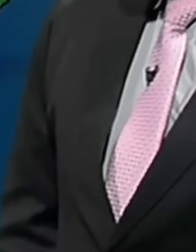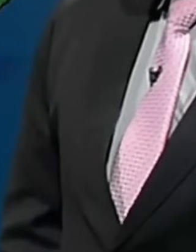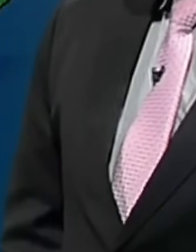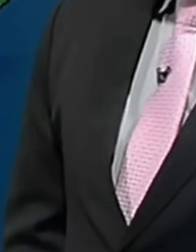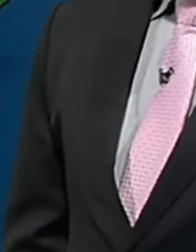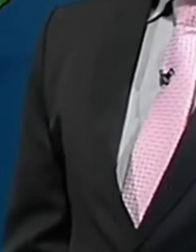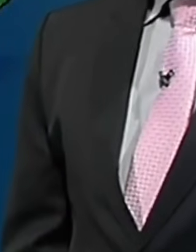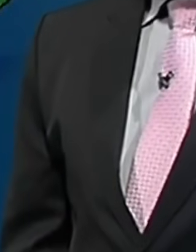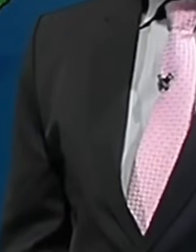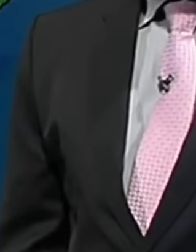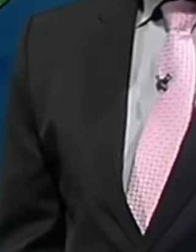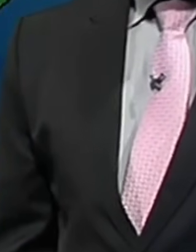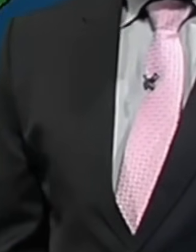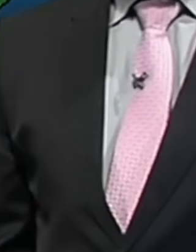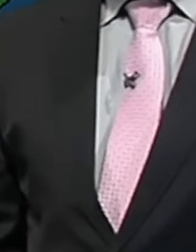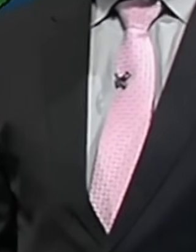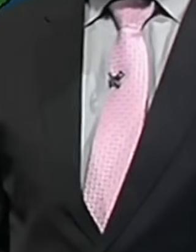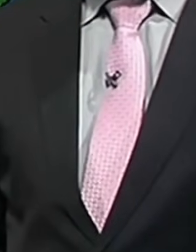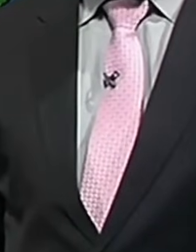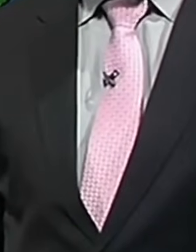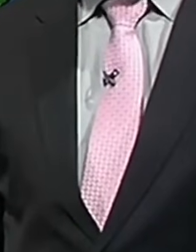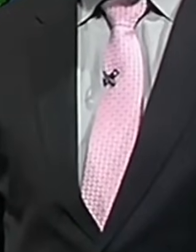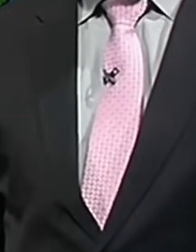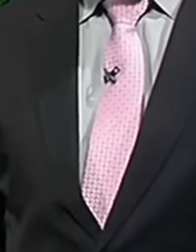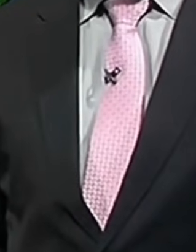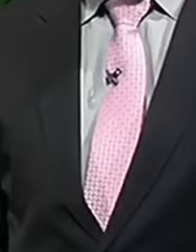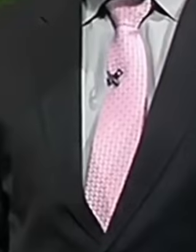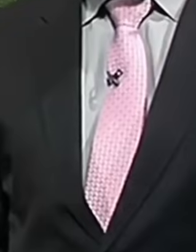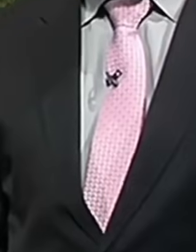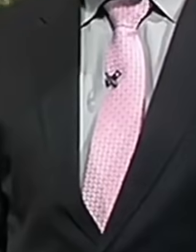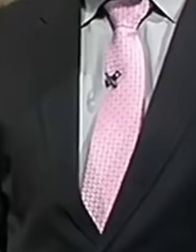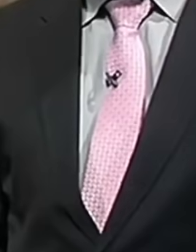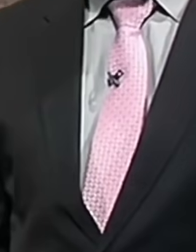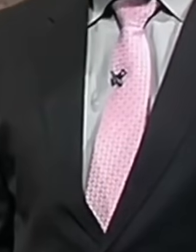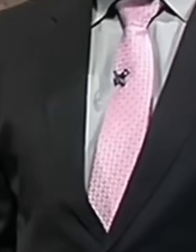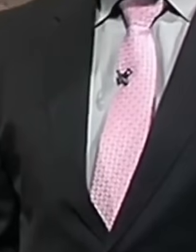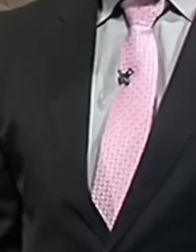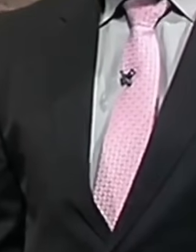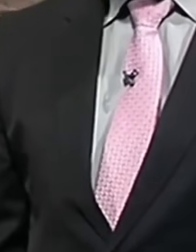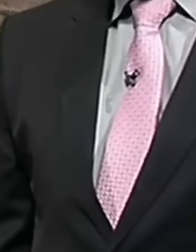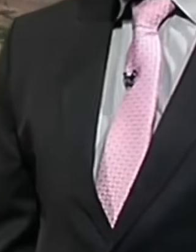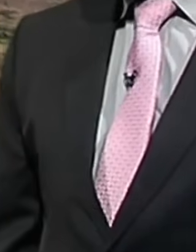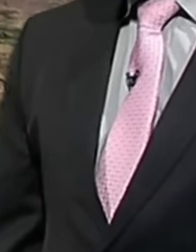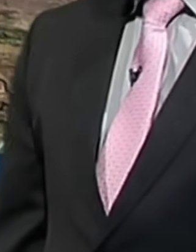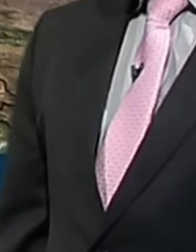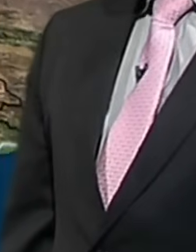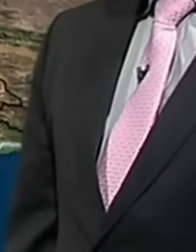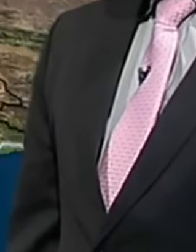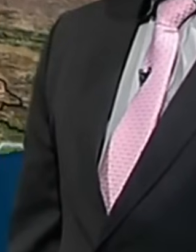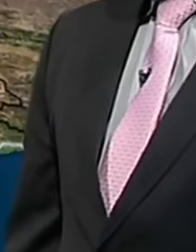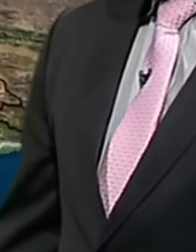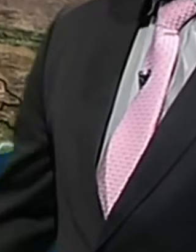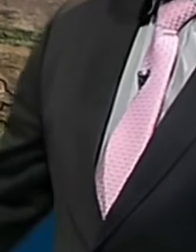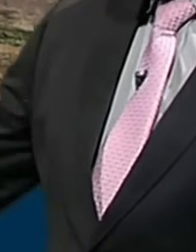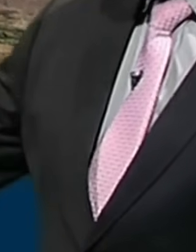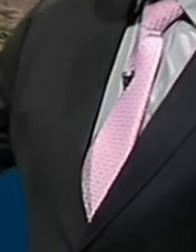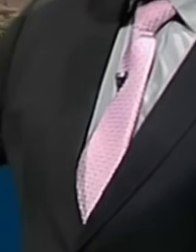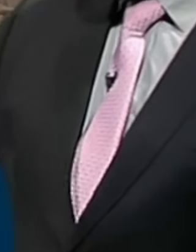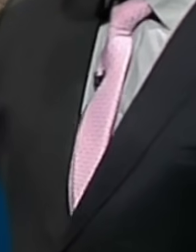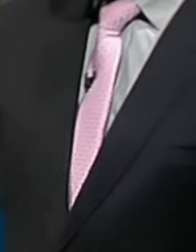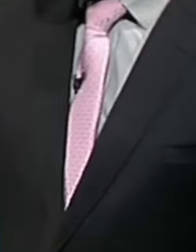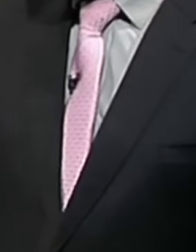mane ka Credo mashwa bile mtsupileng mane Maletswai mme ha re shebile ka hare ho province ya ne Kapa Bophirima teng province ena e tla ba le maemo a tleng a